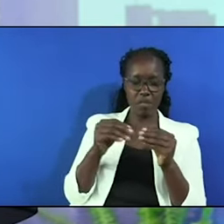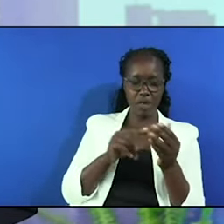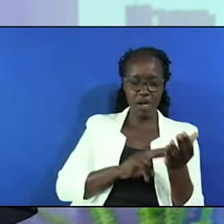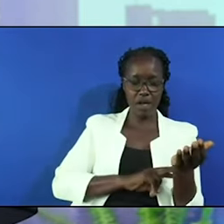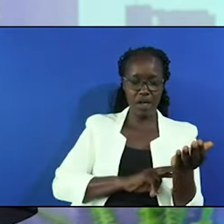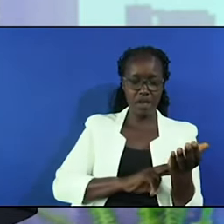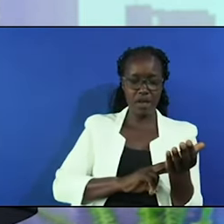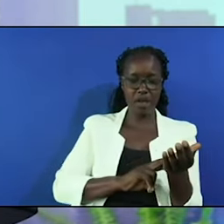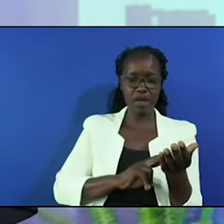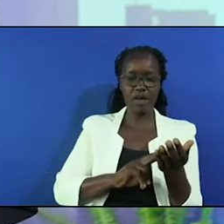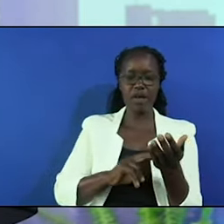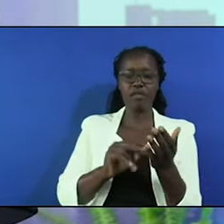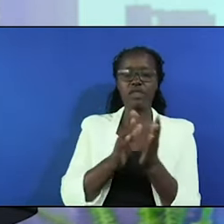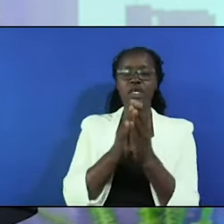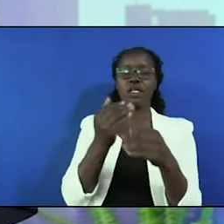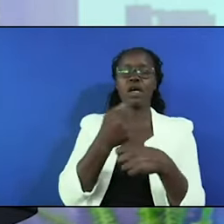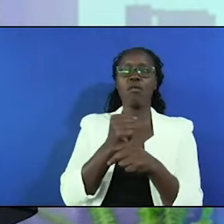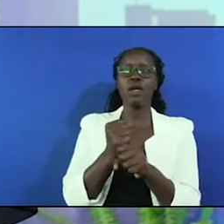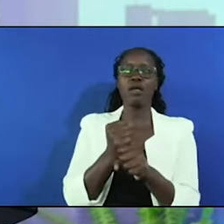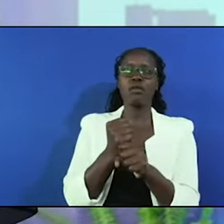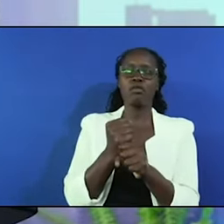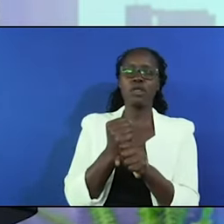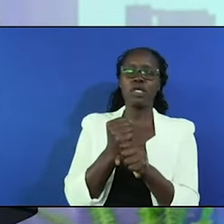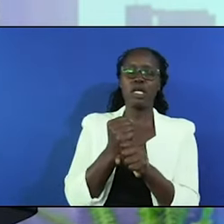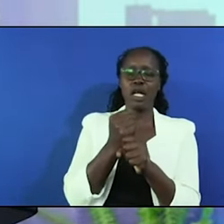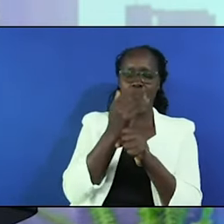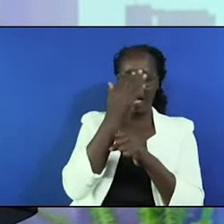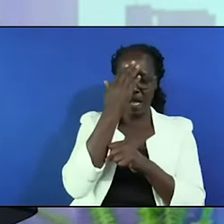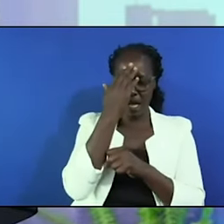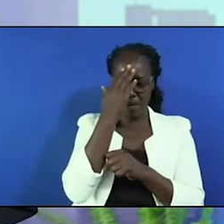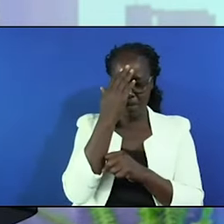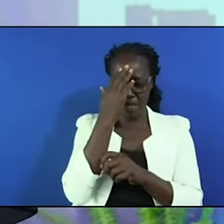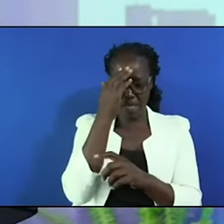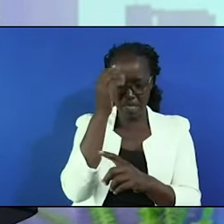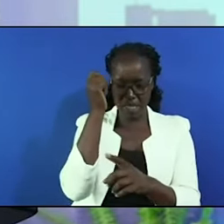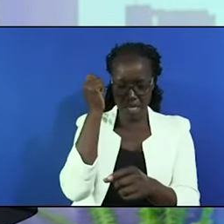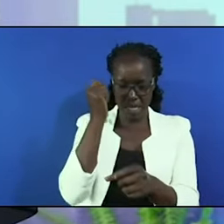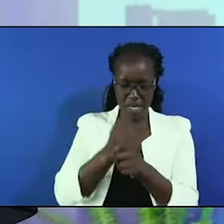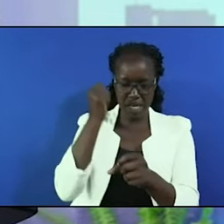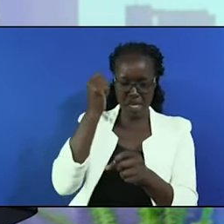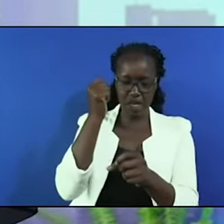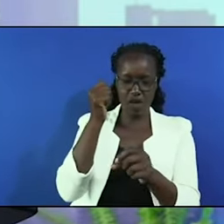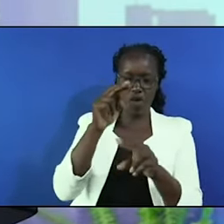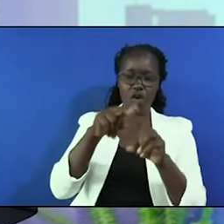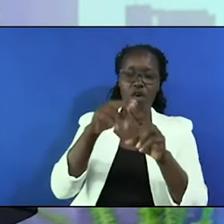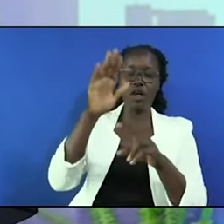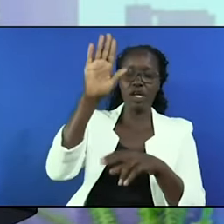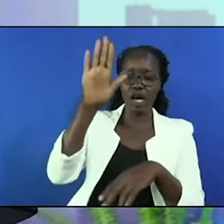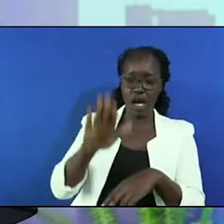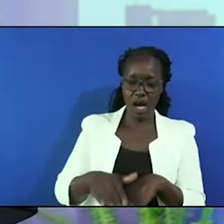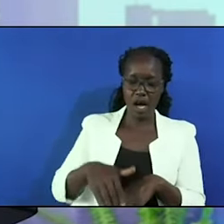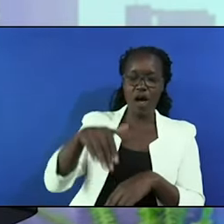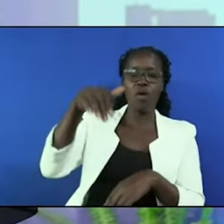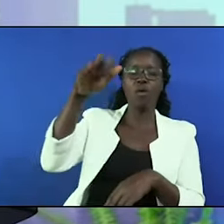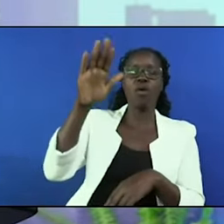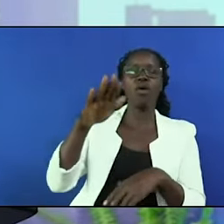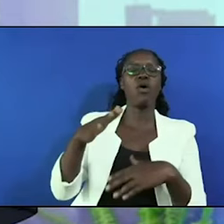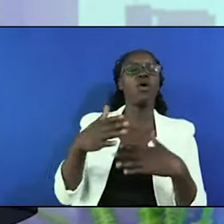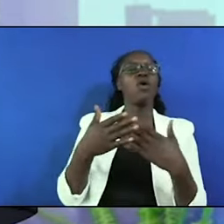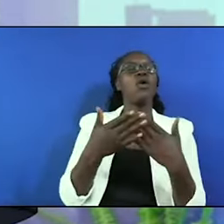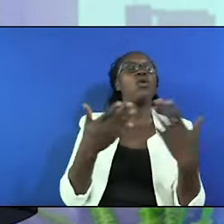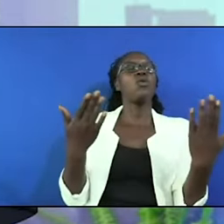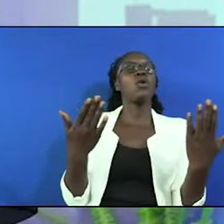will make me only as a nail upon a wall, whereby